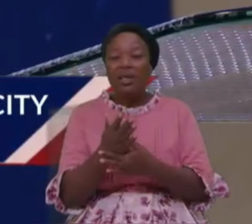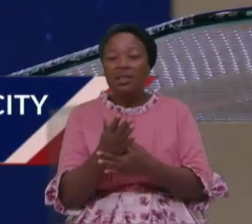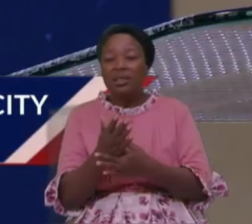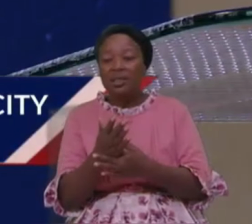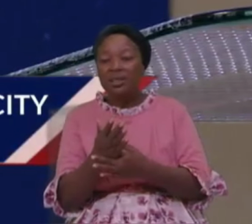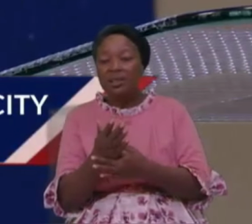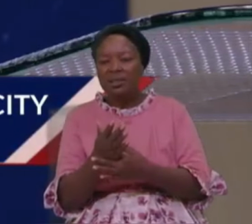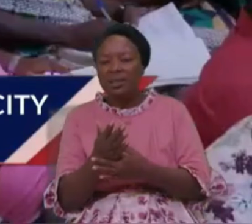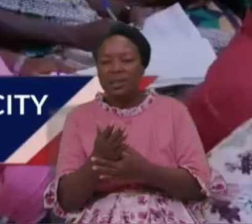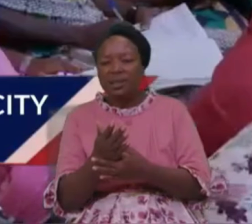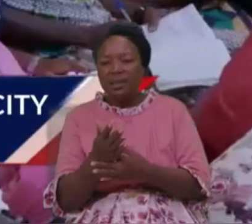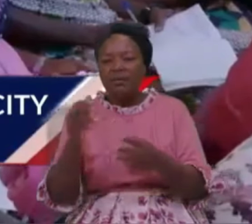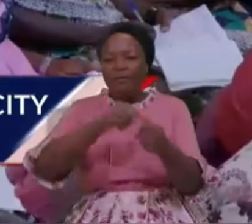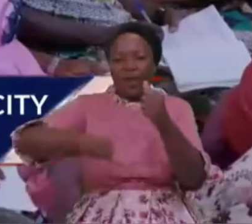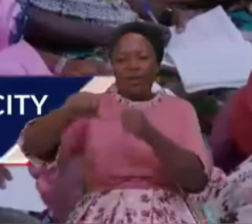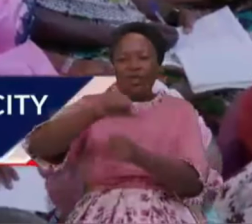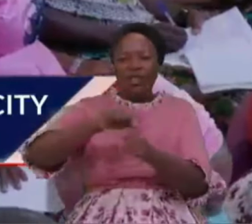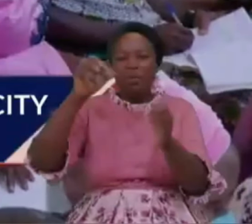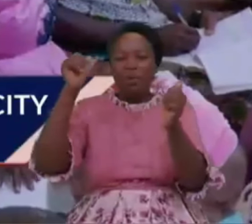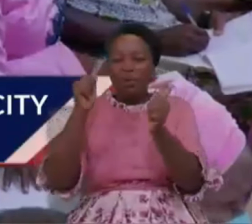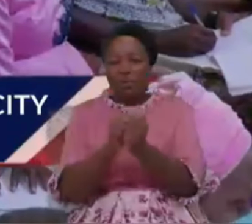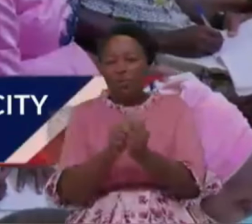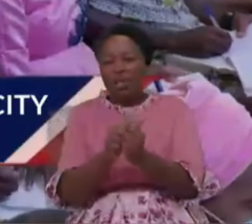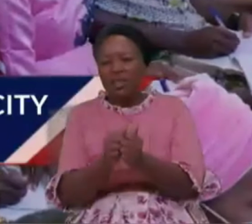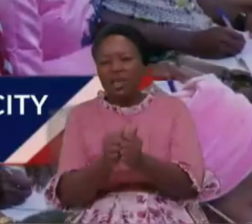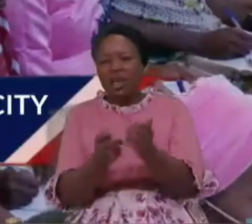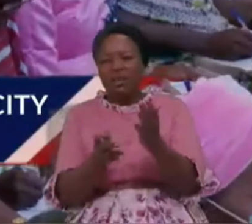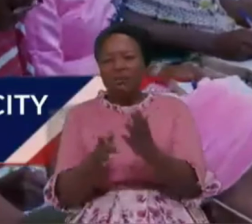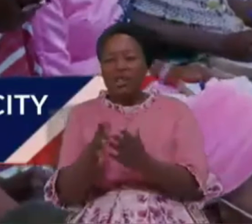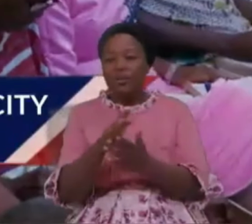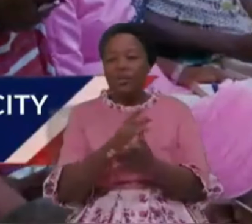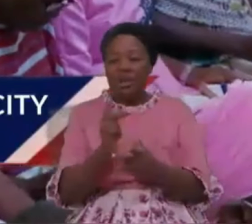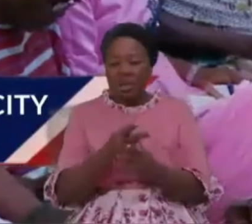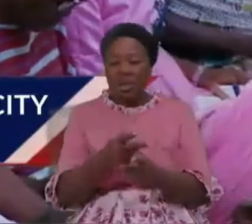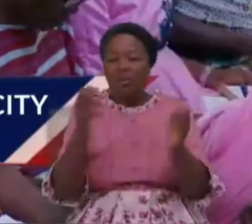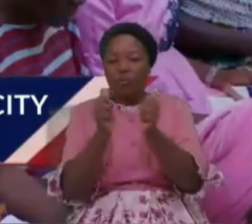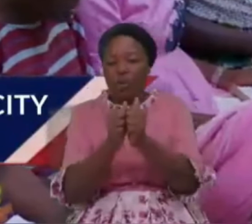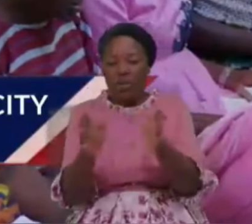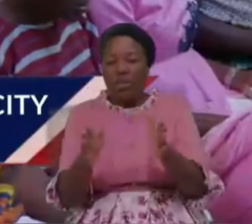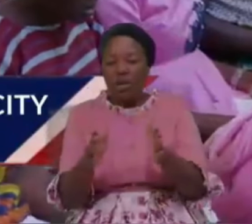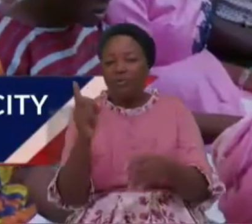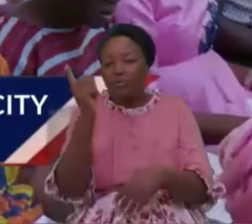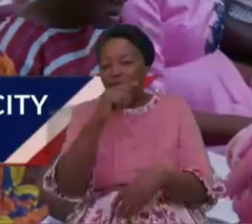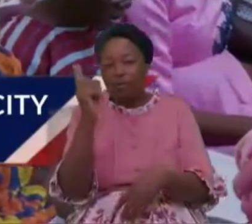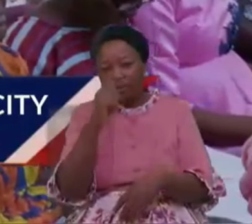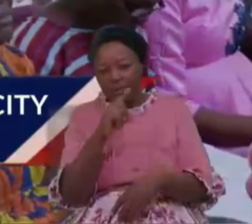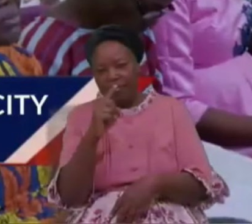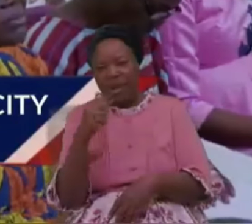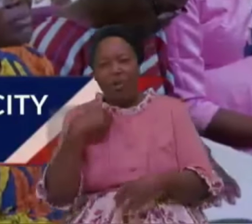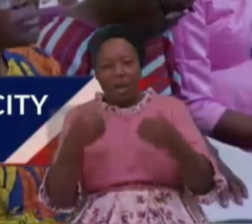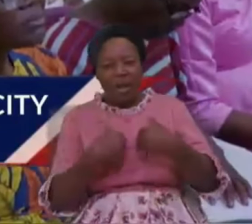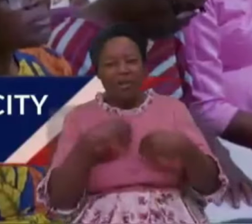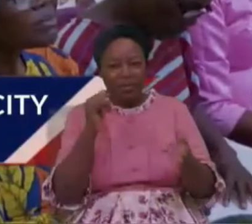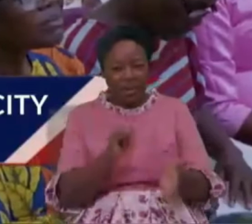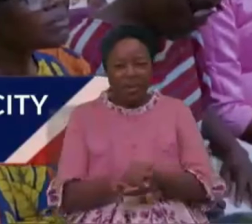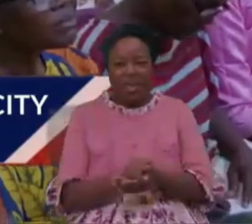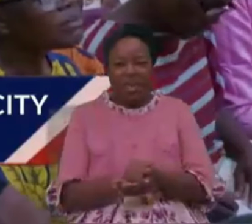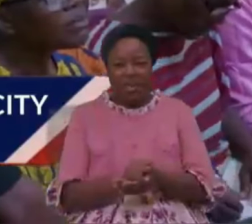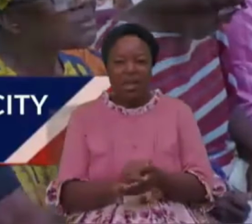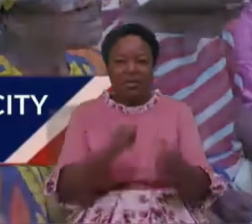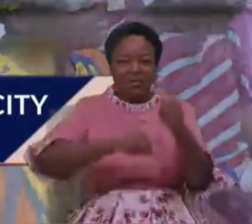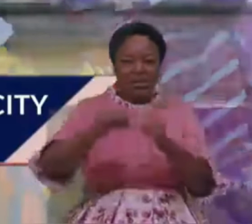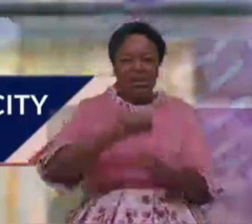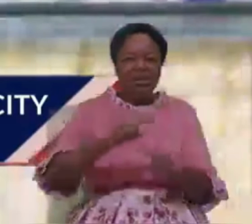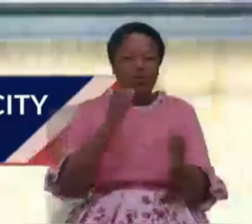reciprocity without falsehood. We have the fellowship one with another, and fellowship means